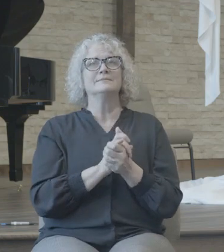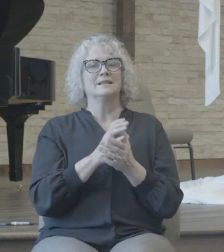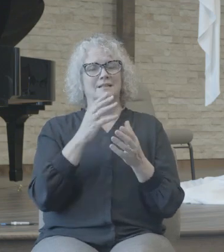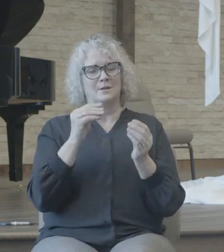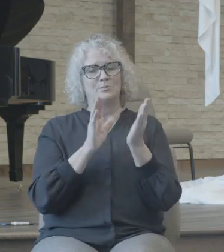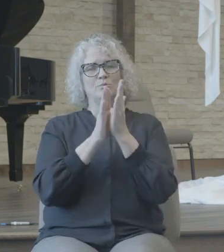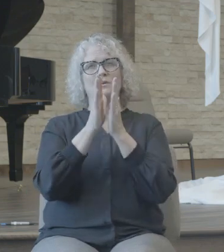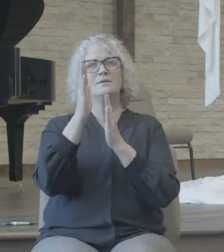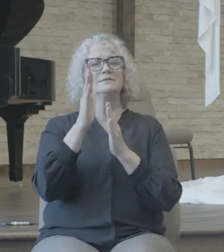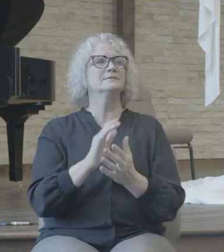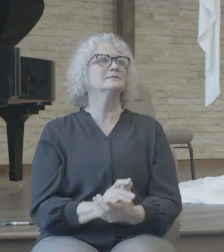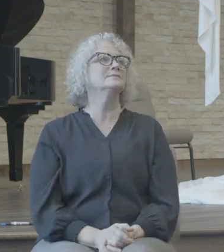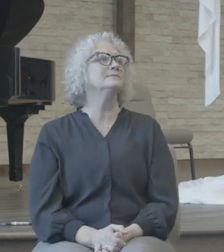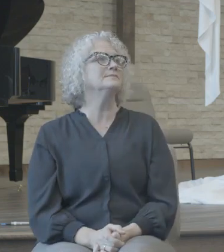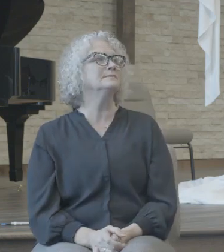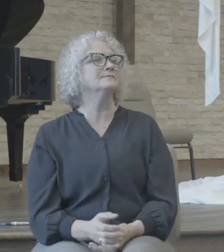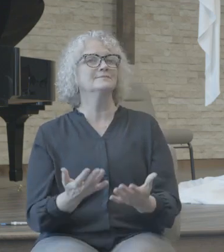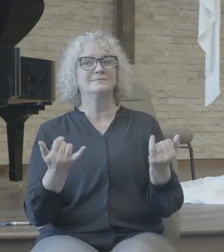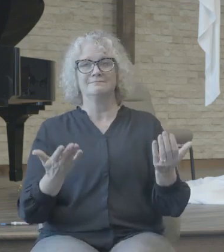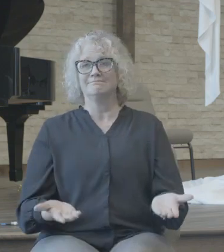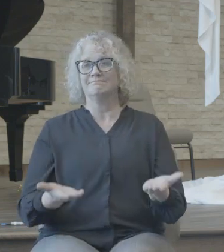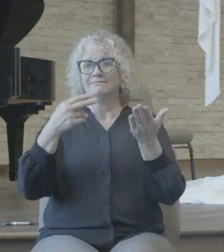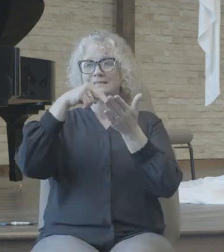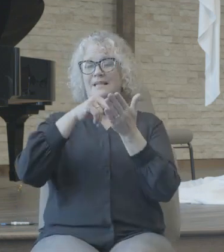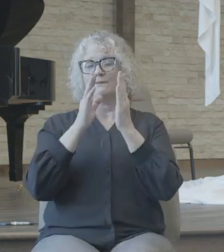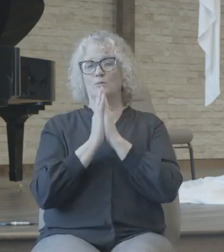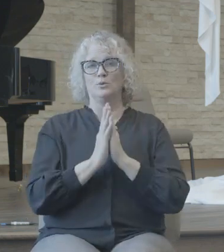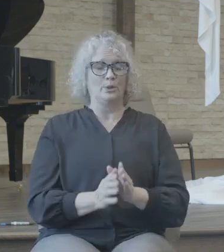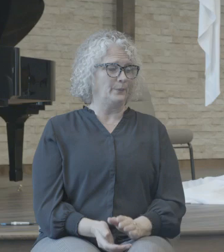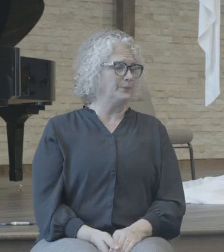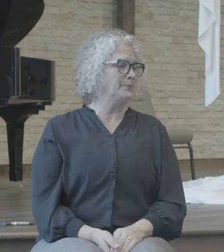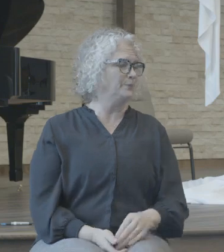praise. Let's stand for prayer.